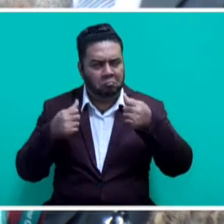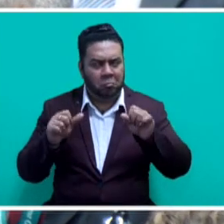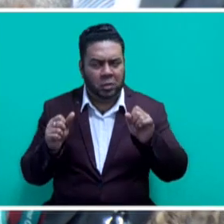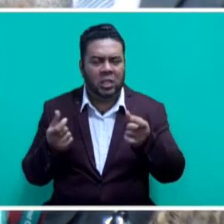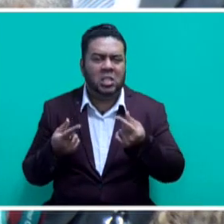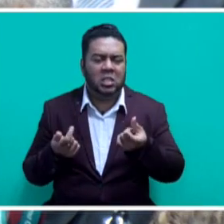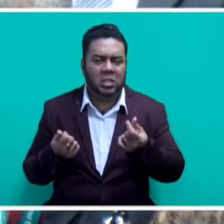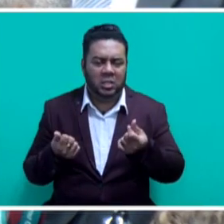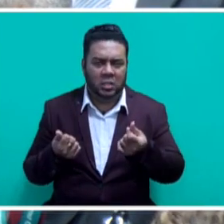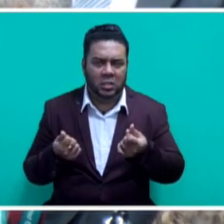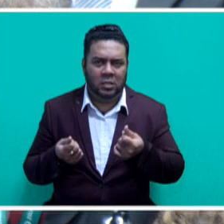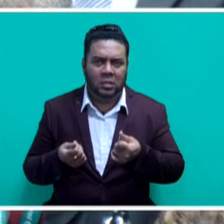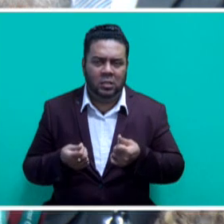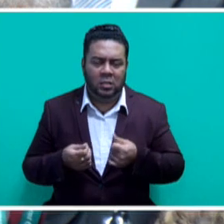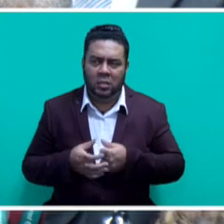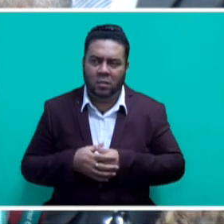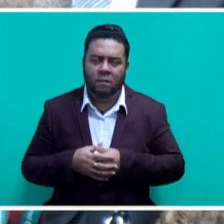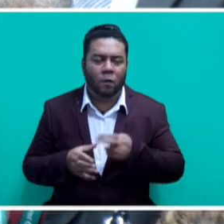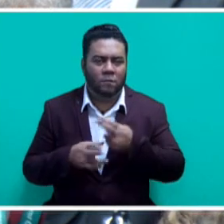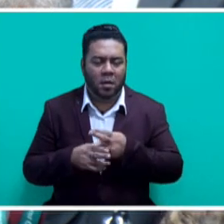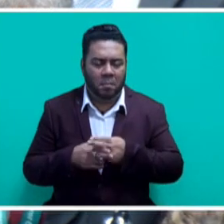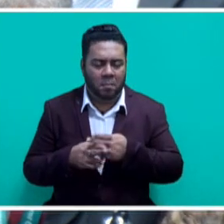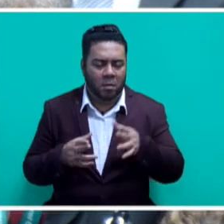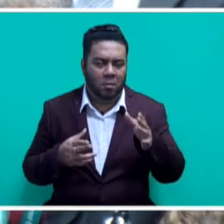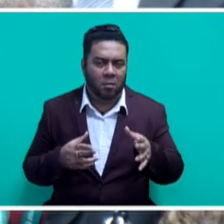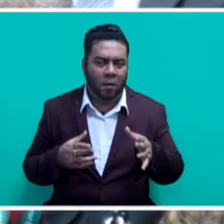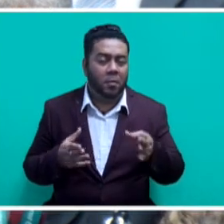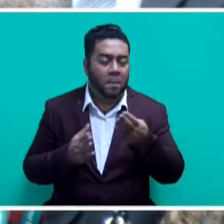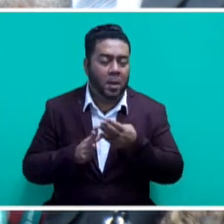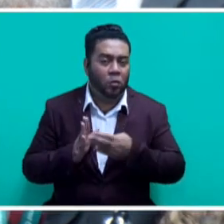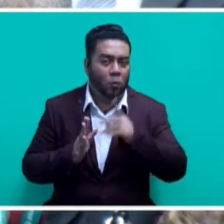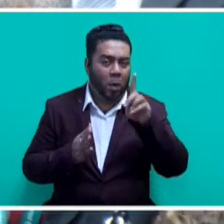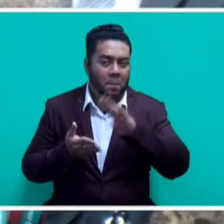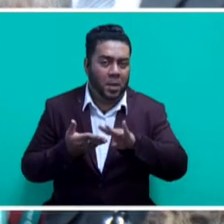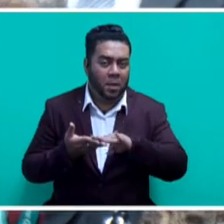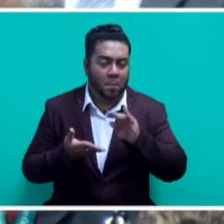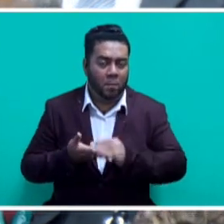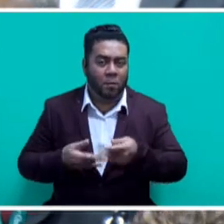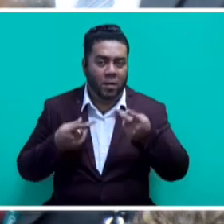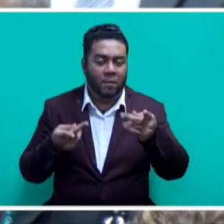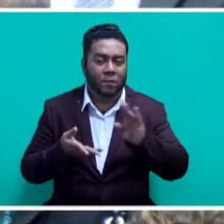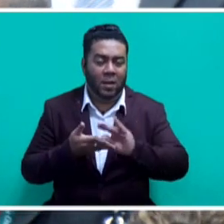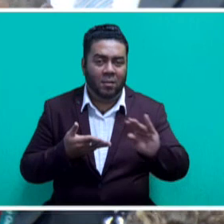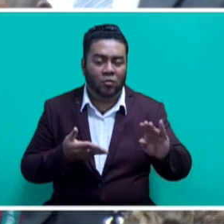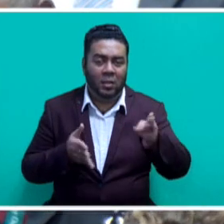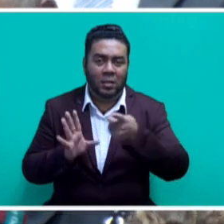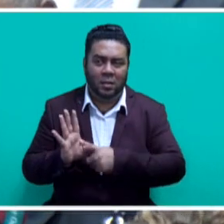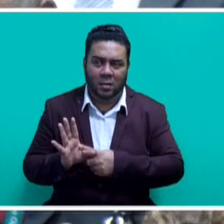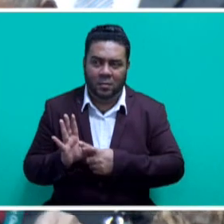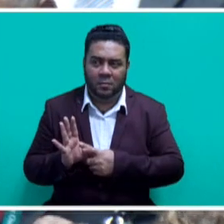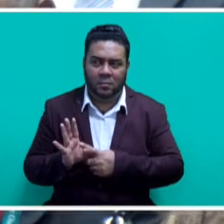the transportation issues for farmers. The budget of 1 million provided in this financial year, the cage